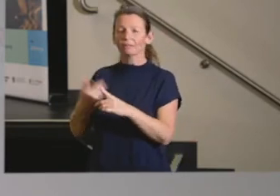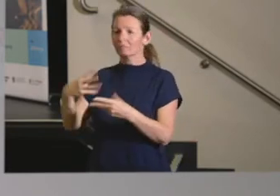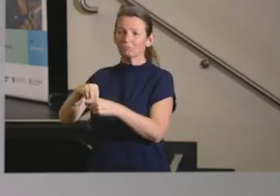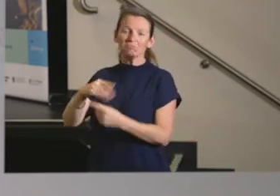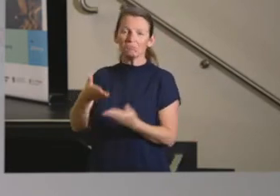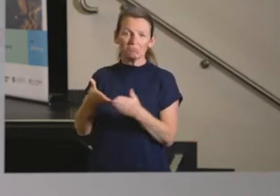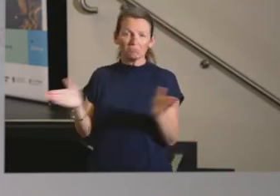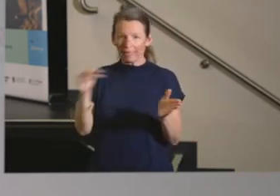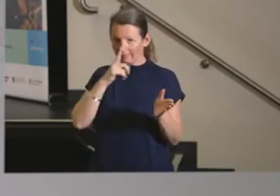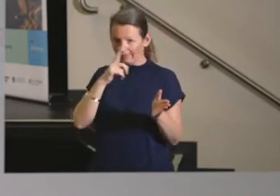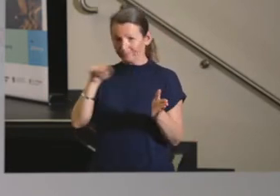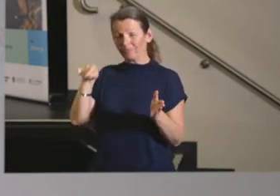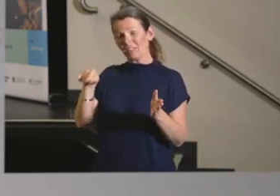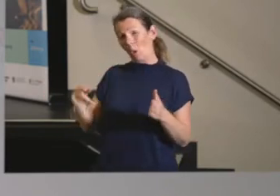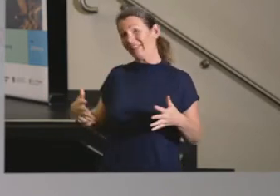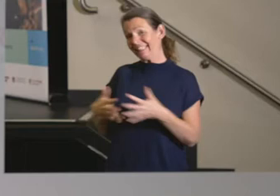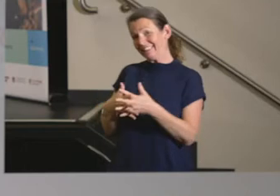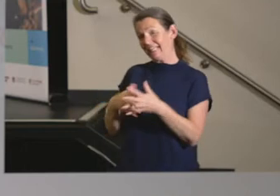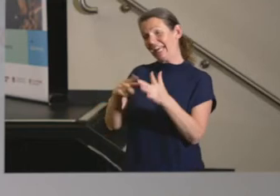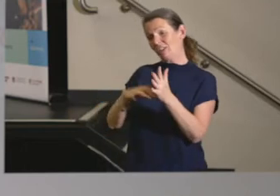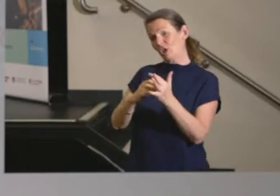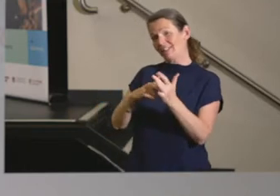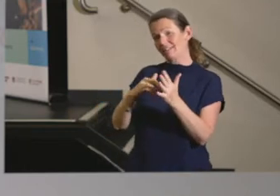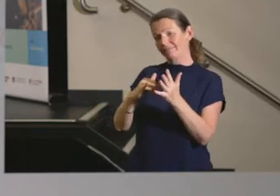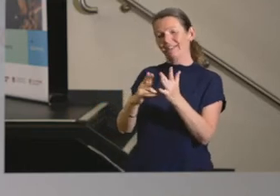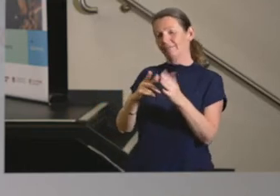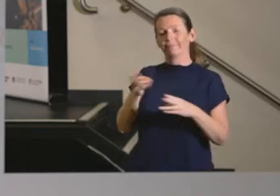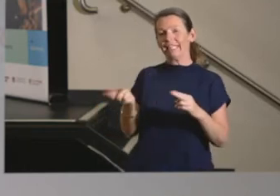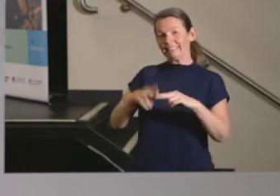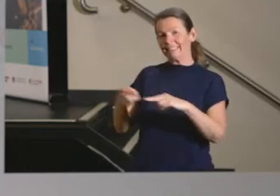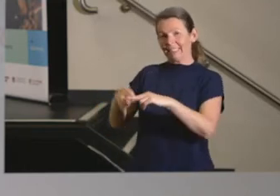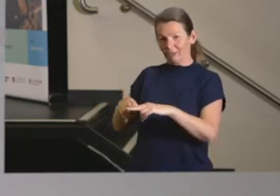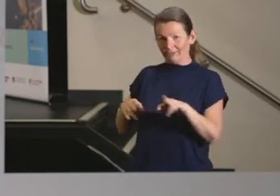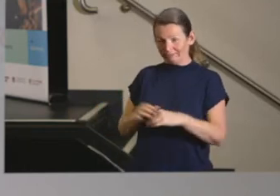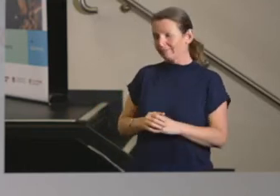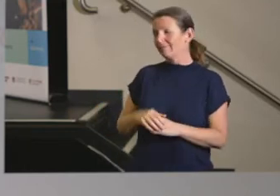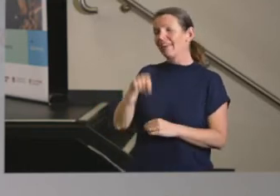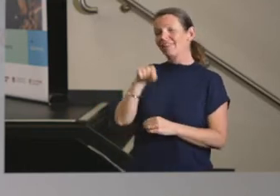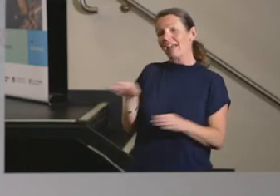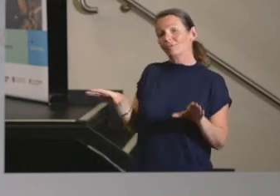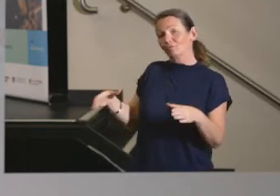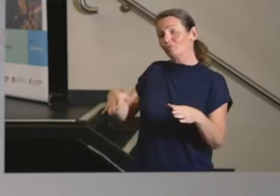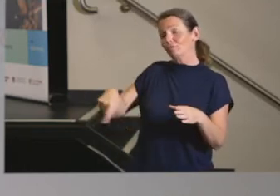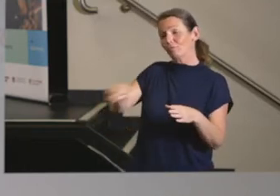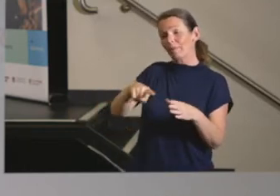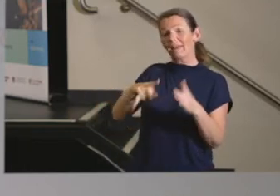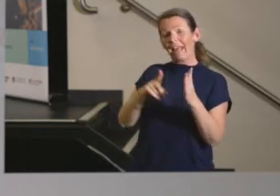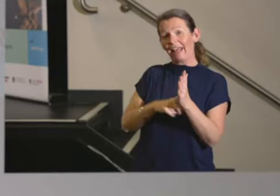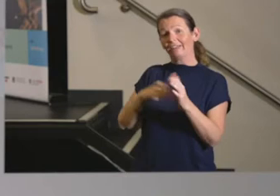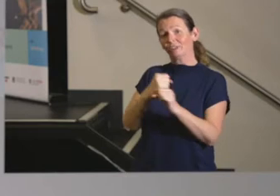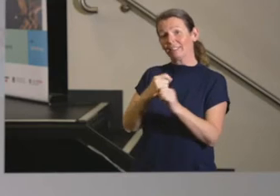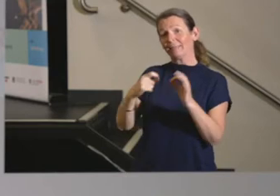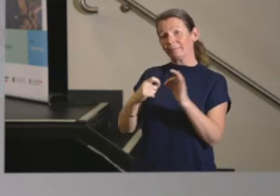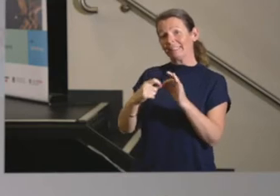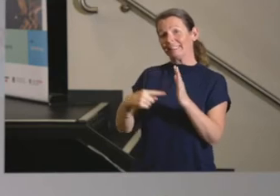And intersectionality is a topic or a word that the LGBTI community in the sector